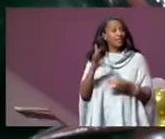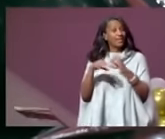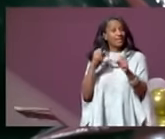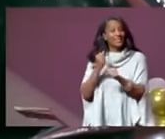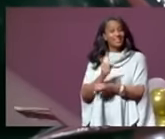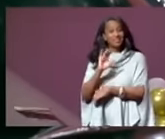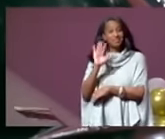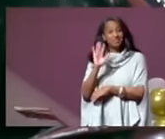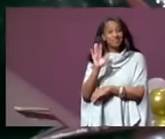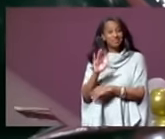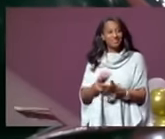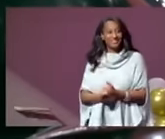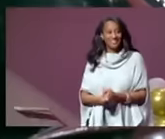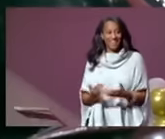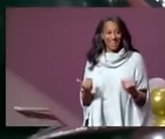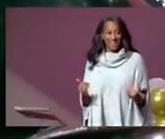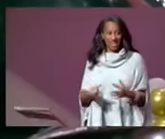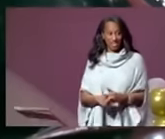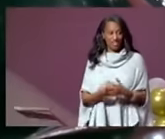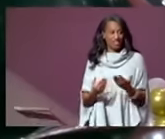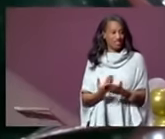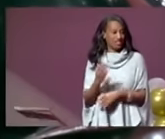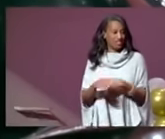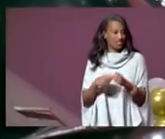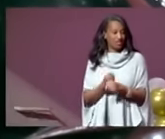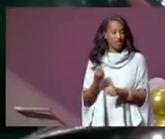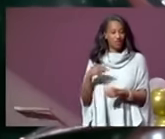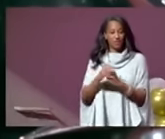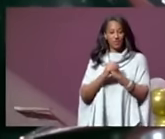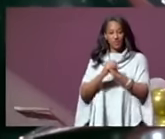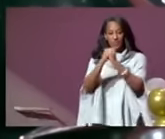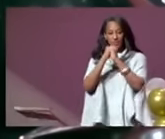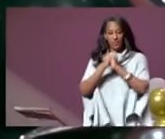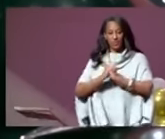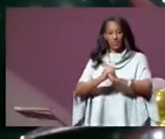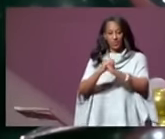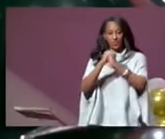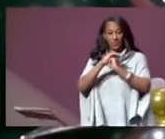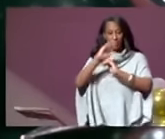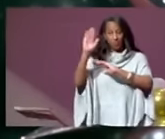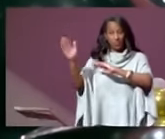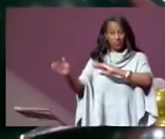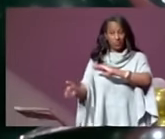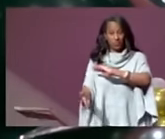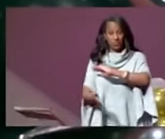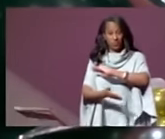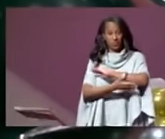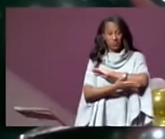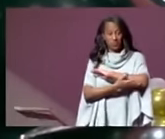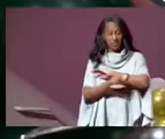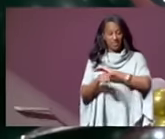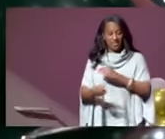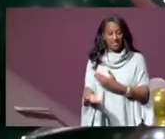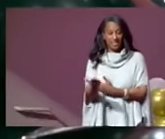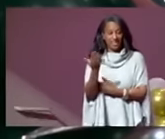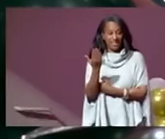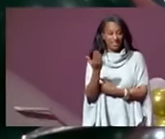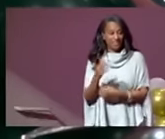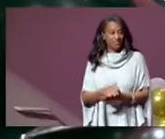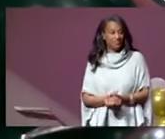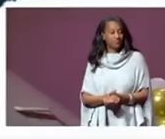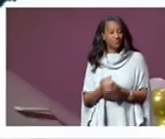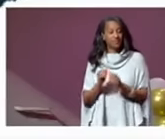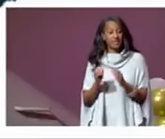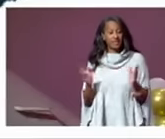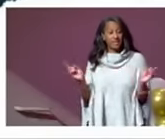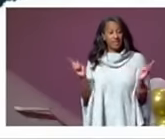say hello to another year. We're going to be in worship all day, so you're here at 10 o'clock. If you're not here at 10 o'clock, you still got time to meet us at